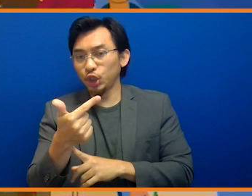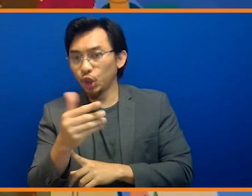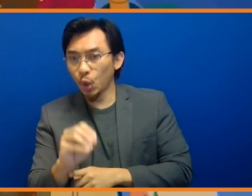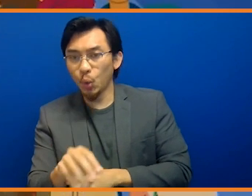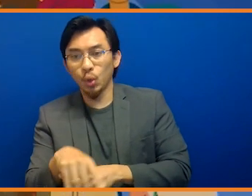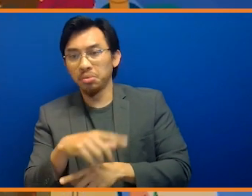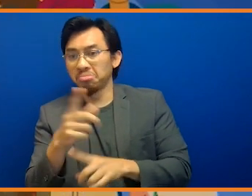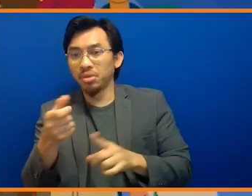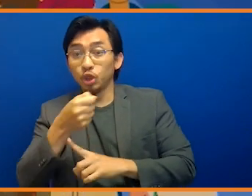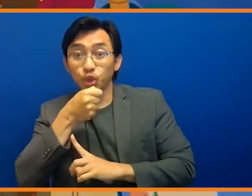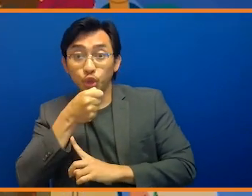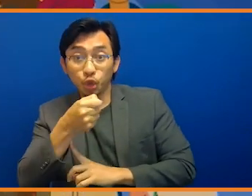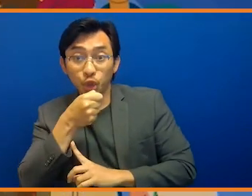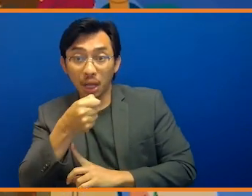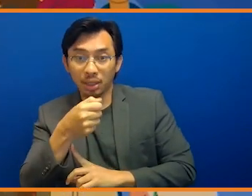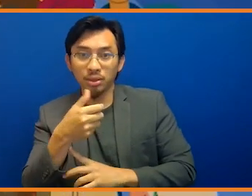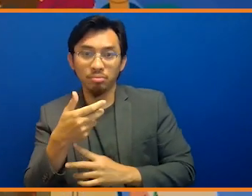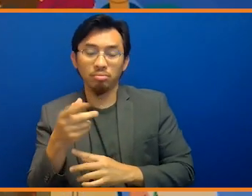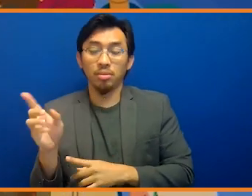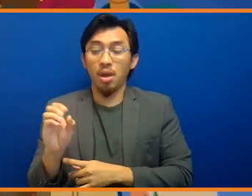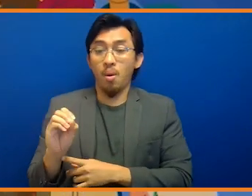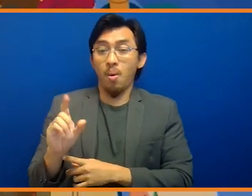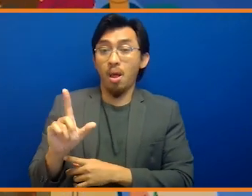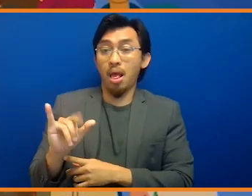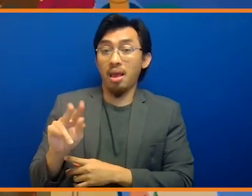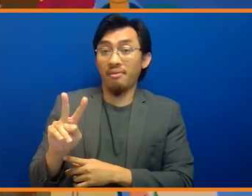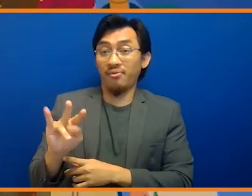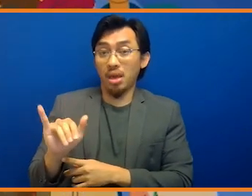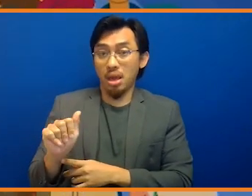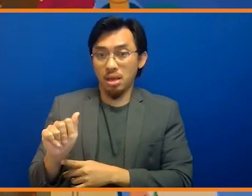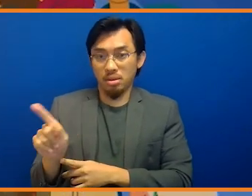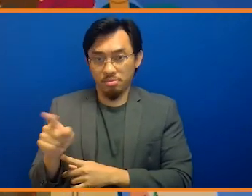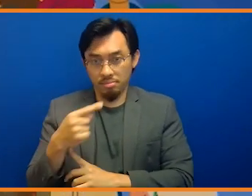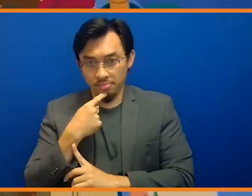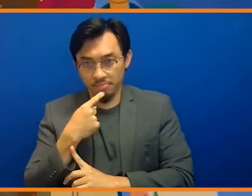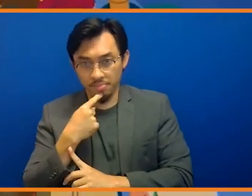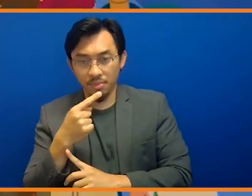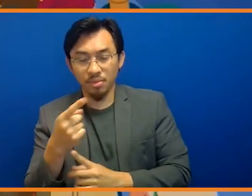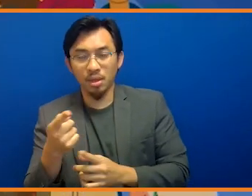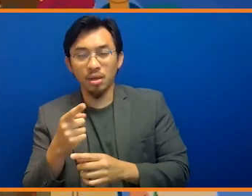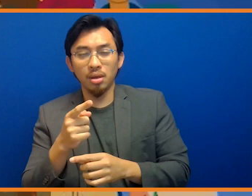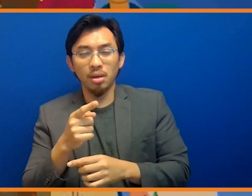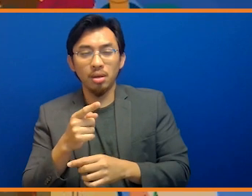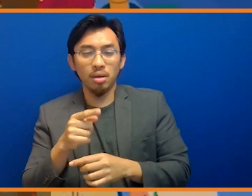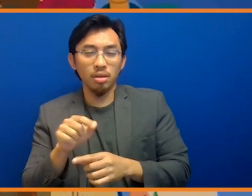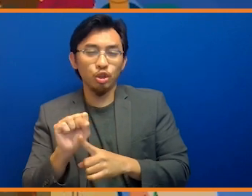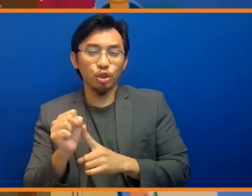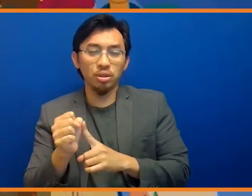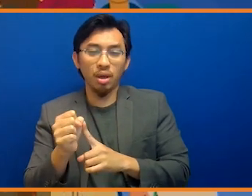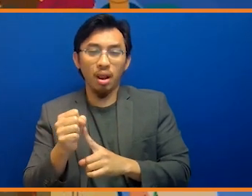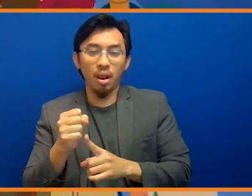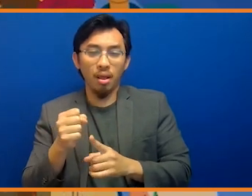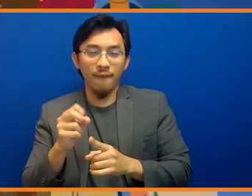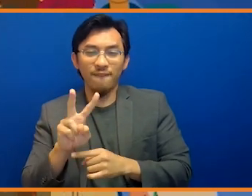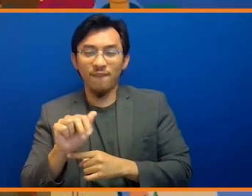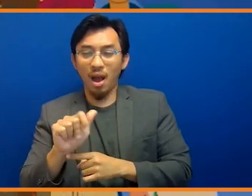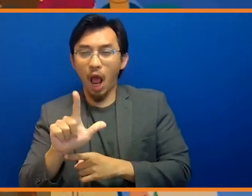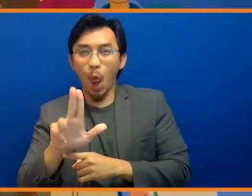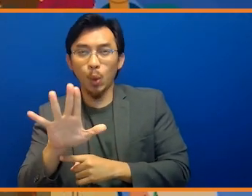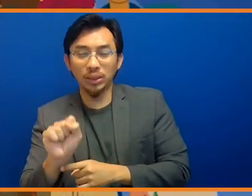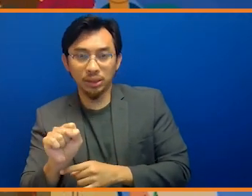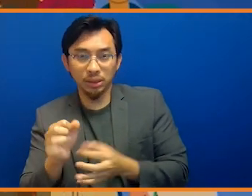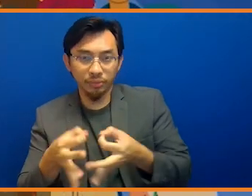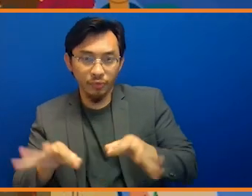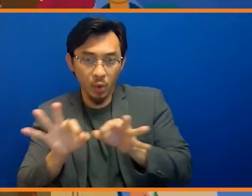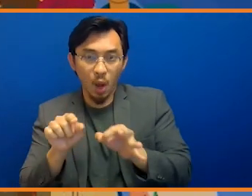relevant journalists. And Olivia highlighted about the social values about these things, because we